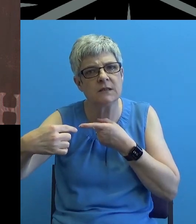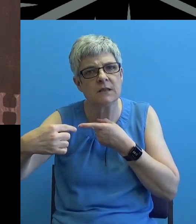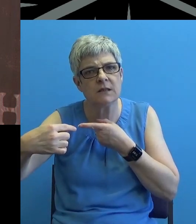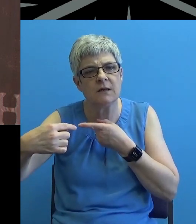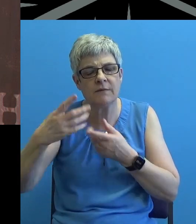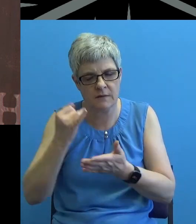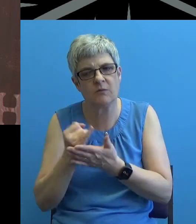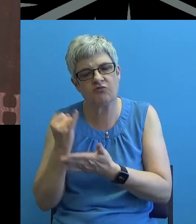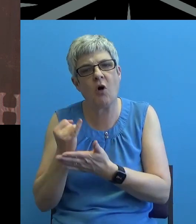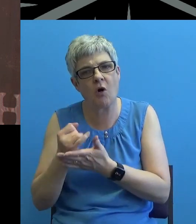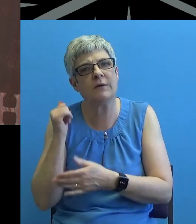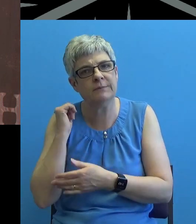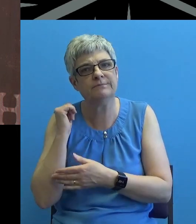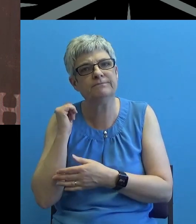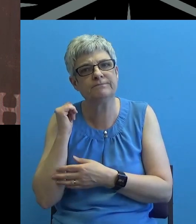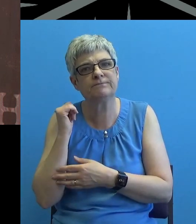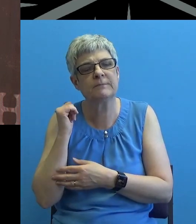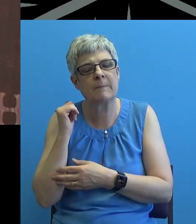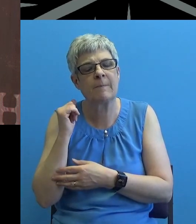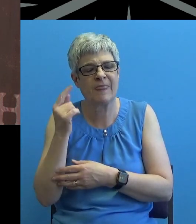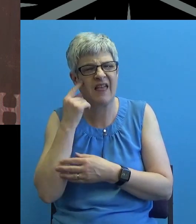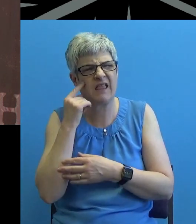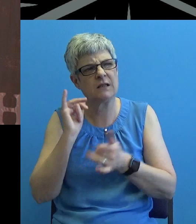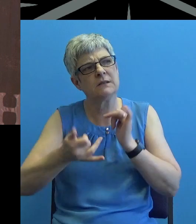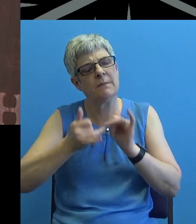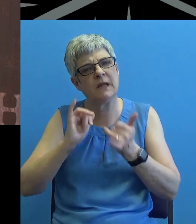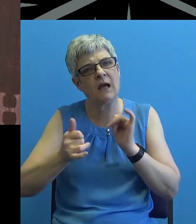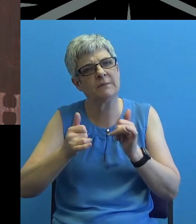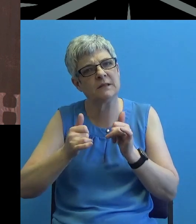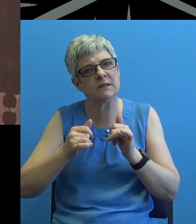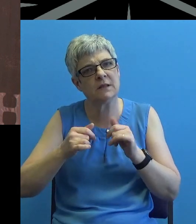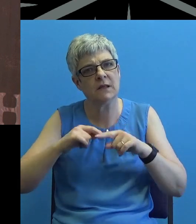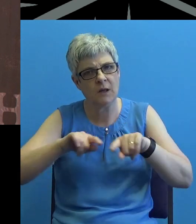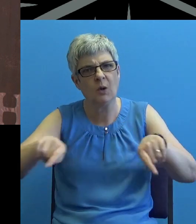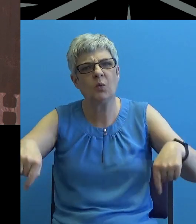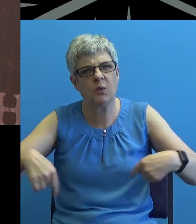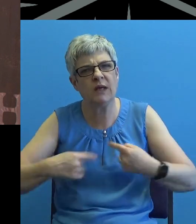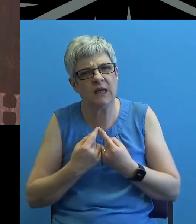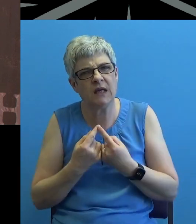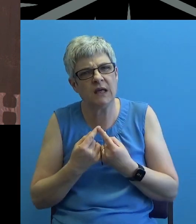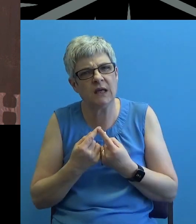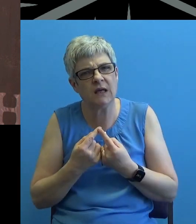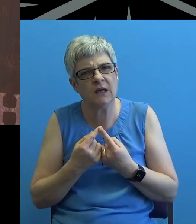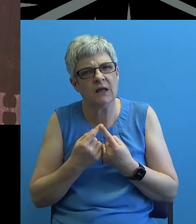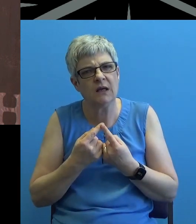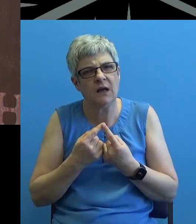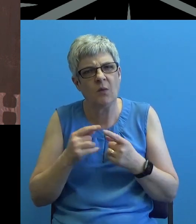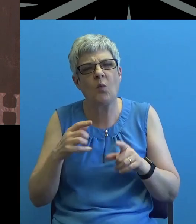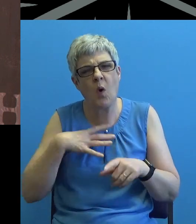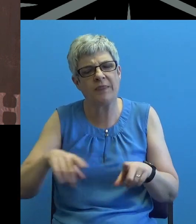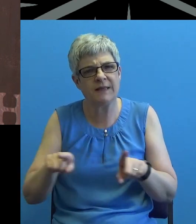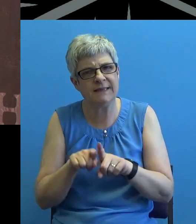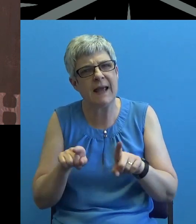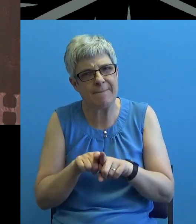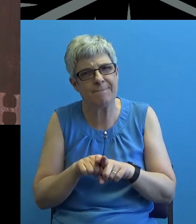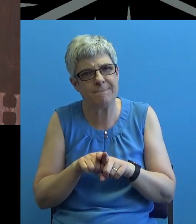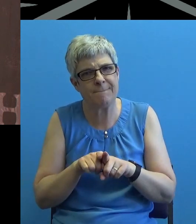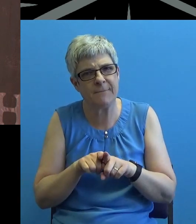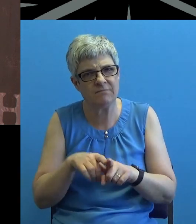They were wrong. And I think sometimes we mistakenly want a king who'll kill our foes as well.